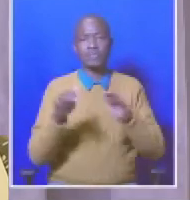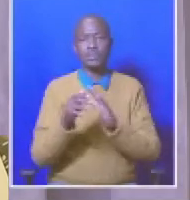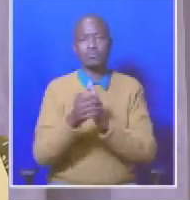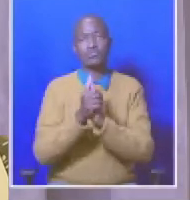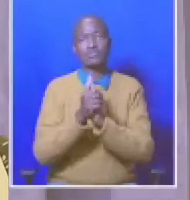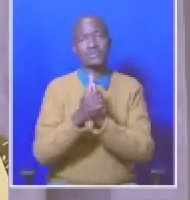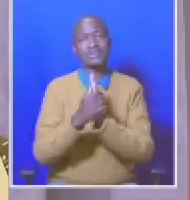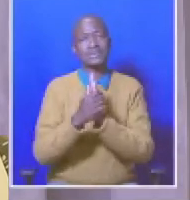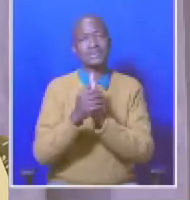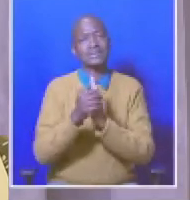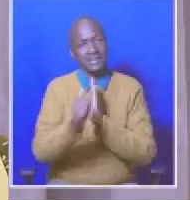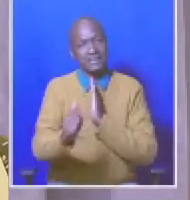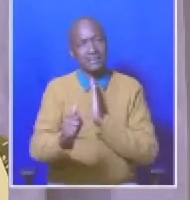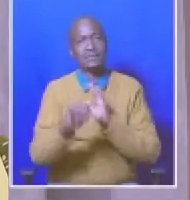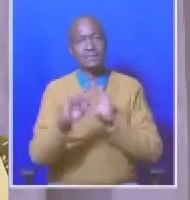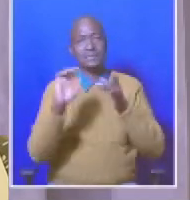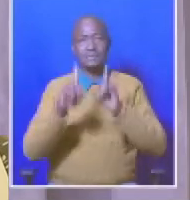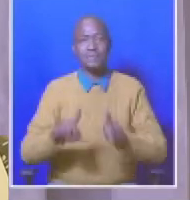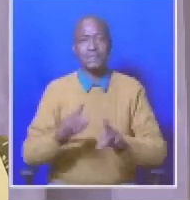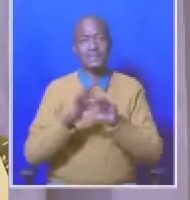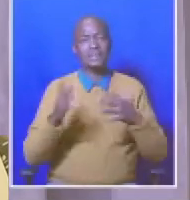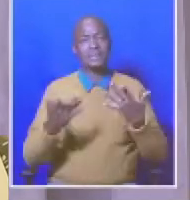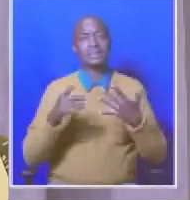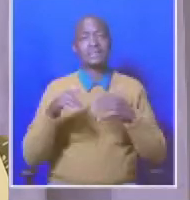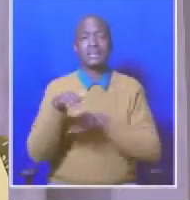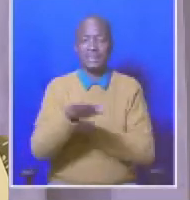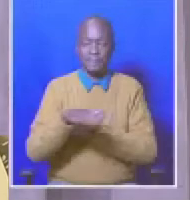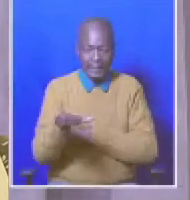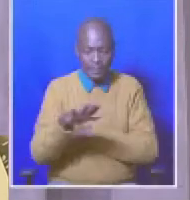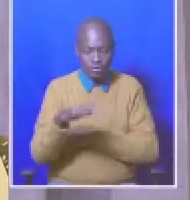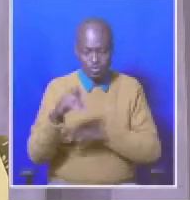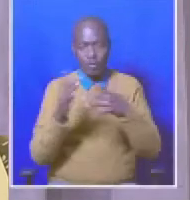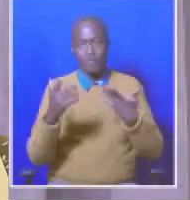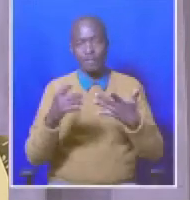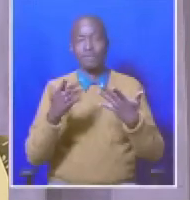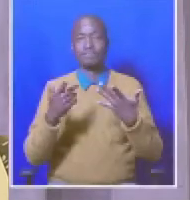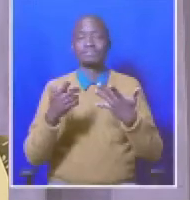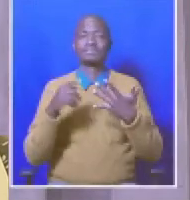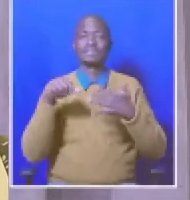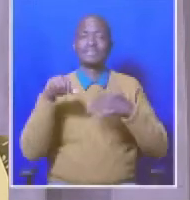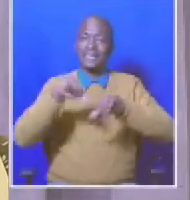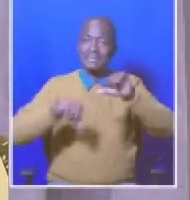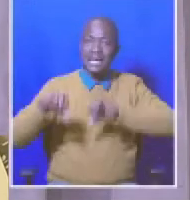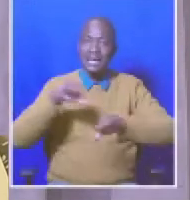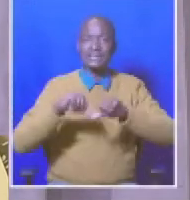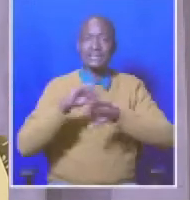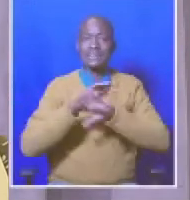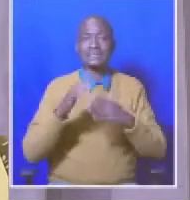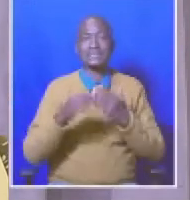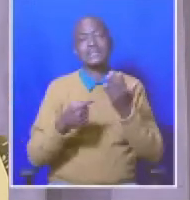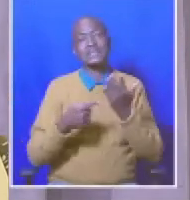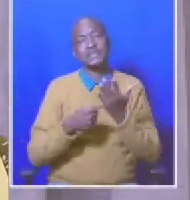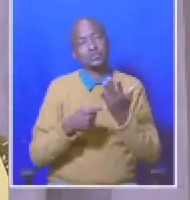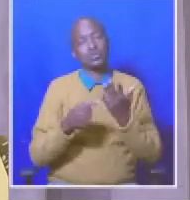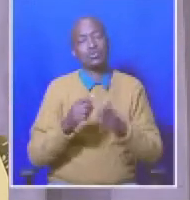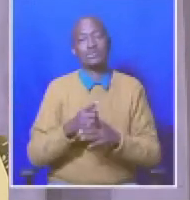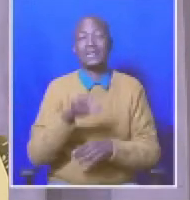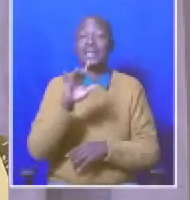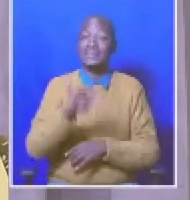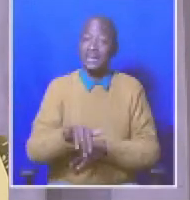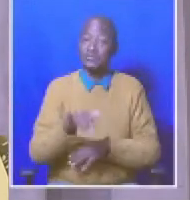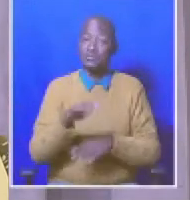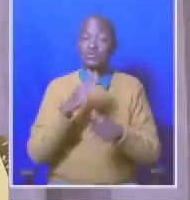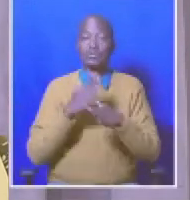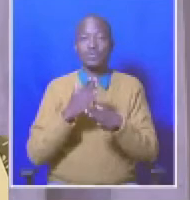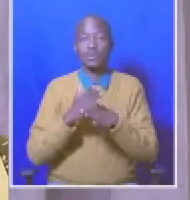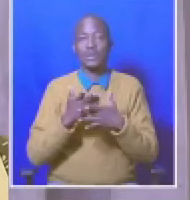especially in the field of science and technology. So that's what we've been working hard on, particularly